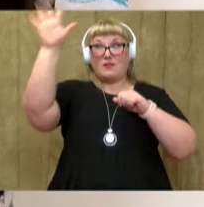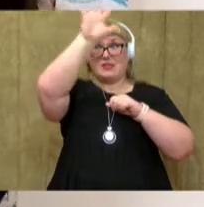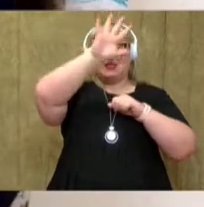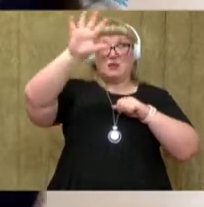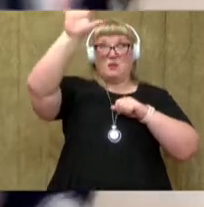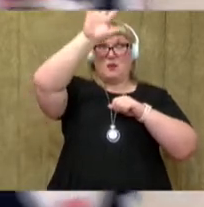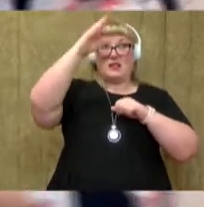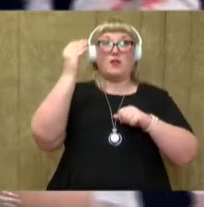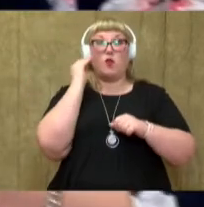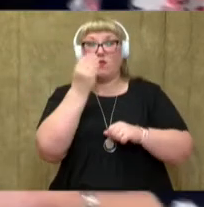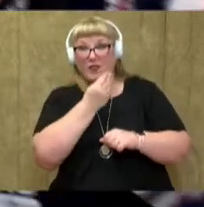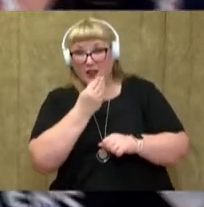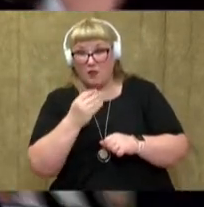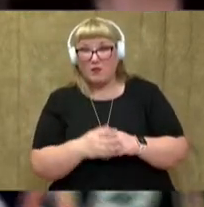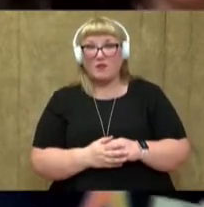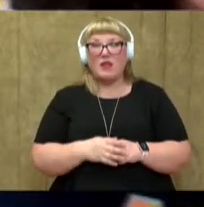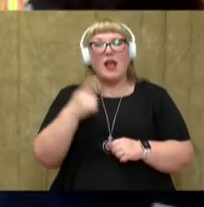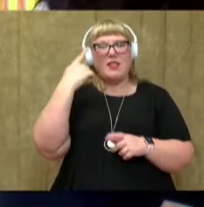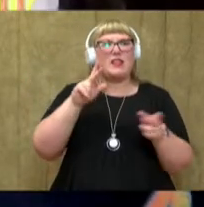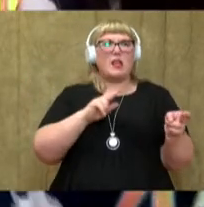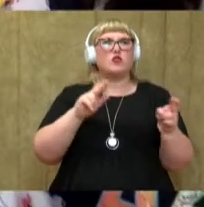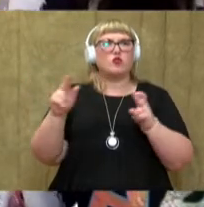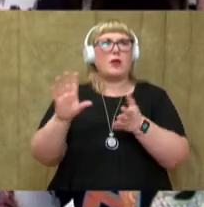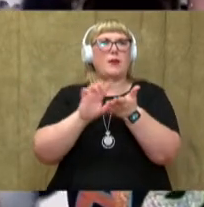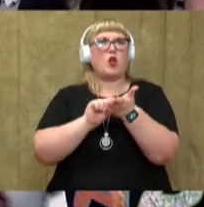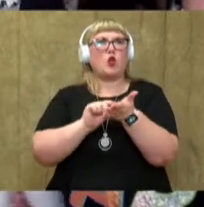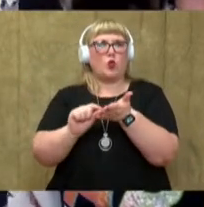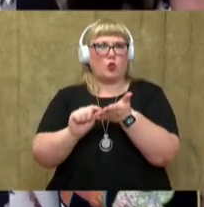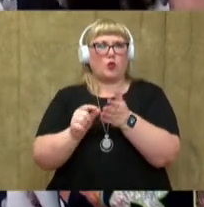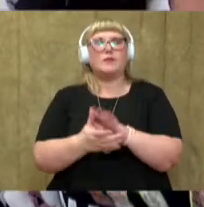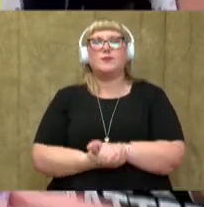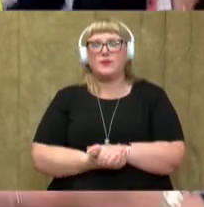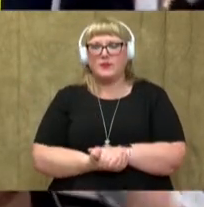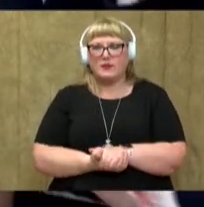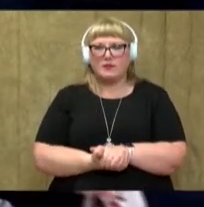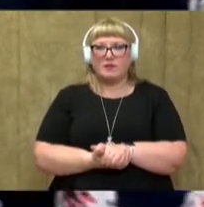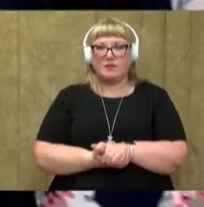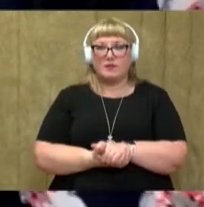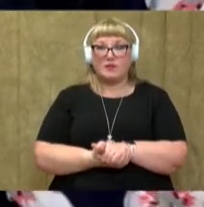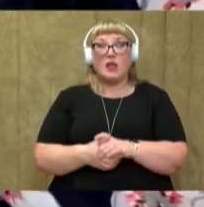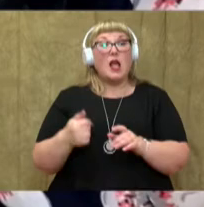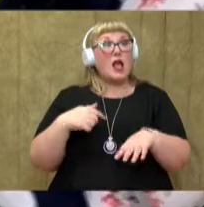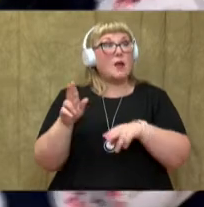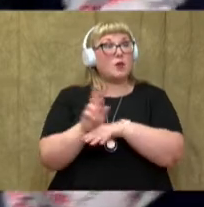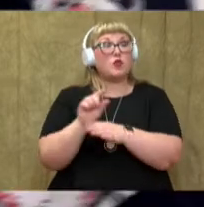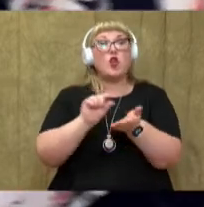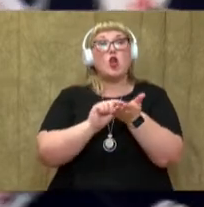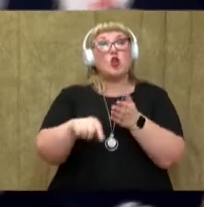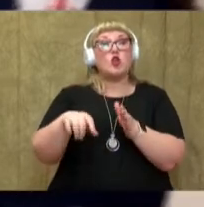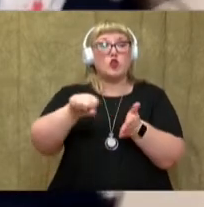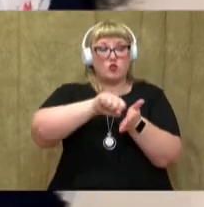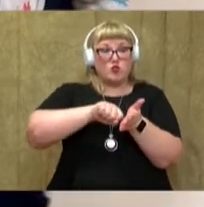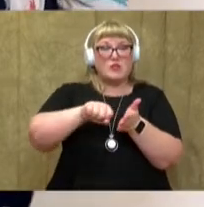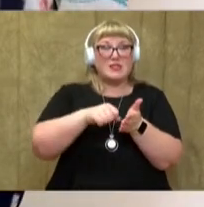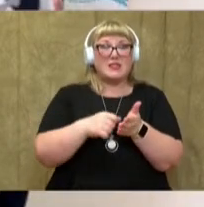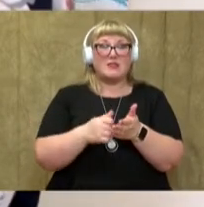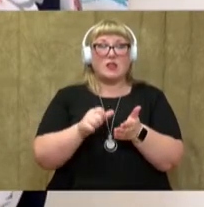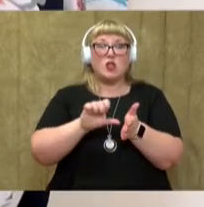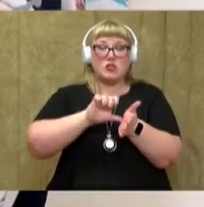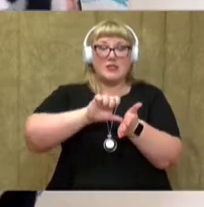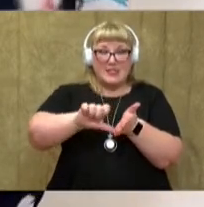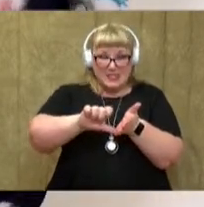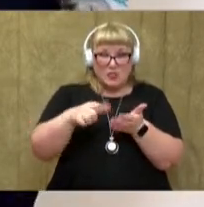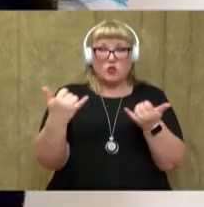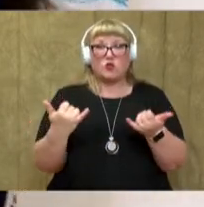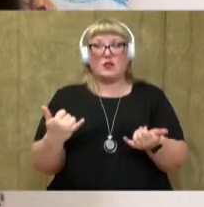flowers. So I think that's ready to be glued on. And what I'm going to do, I'm using a glue stick today. This is the kind that you